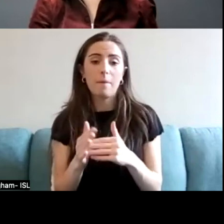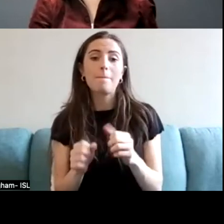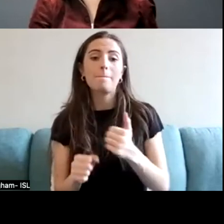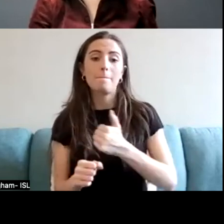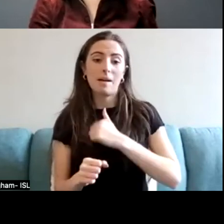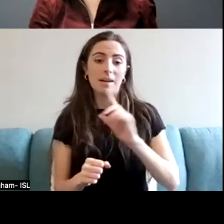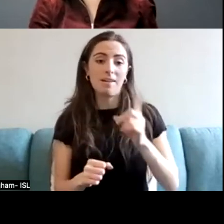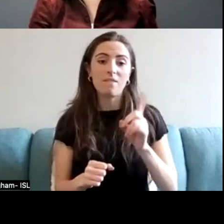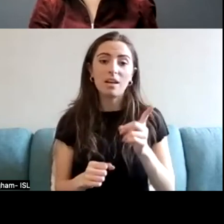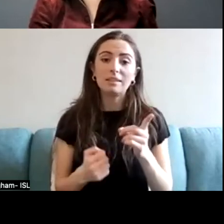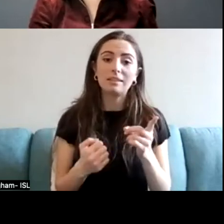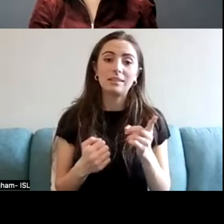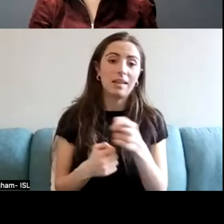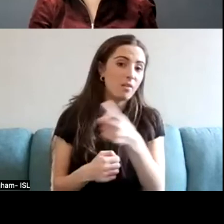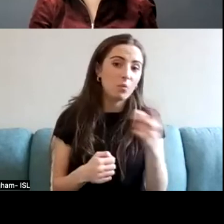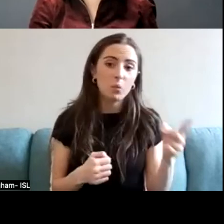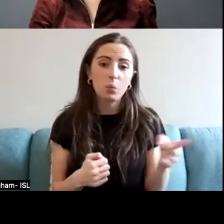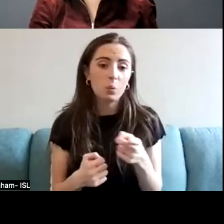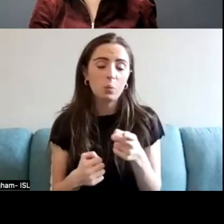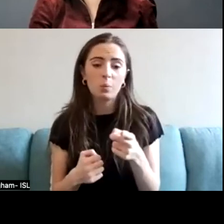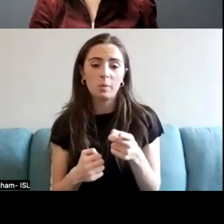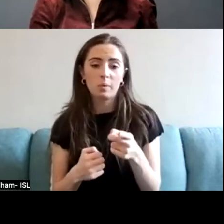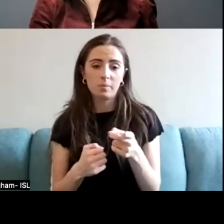to anyone would be to just take